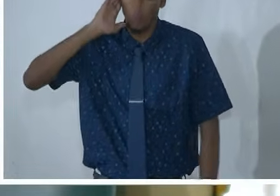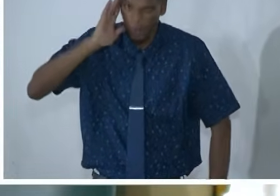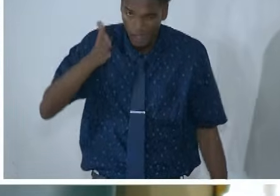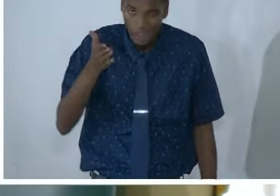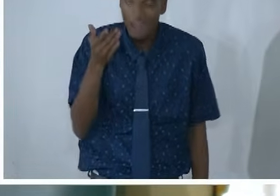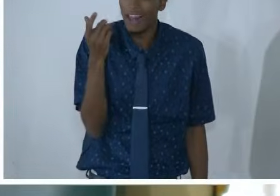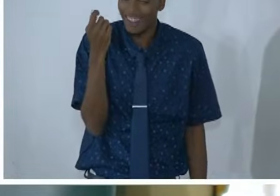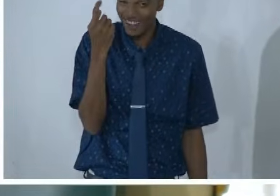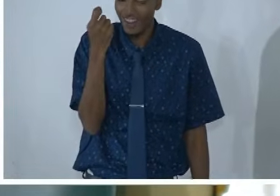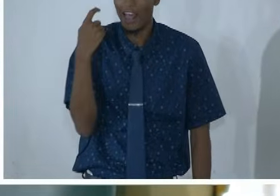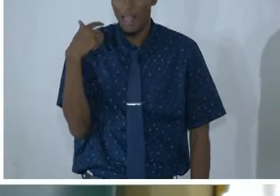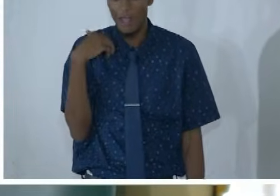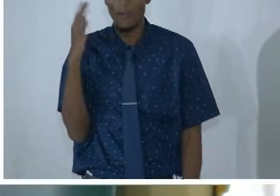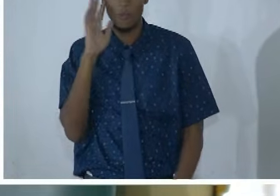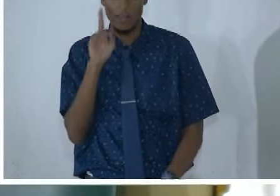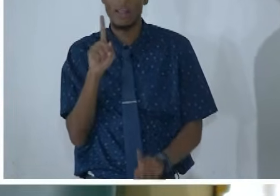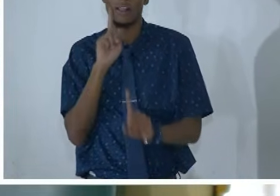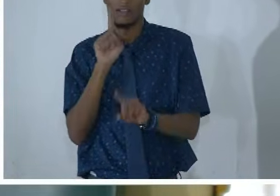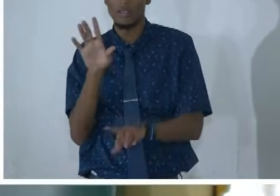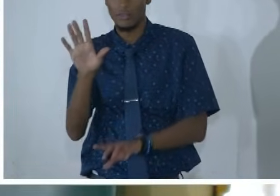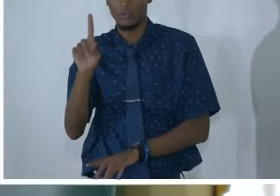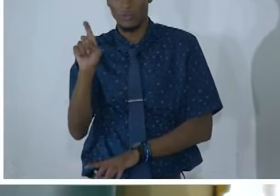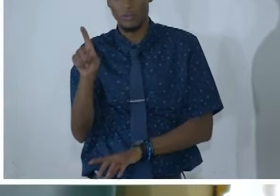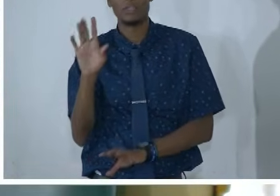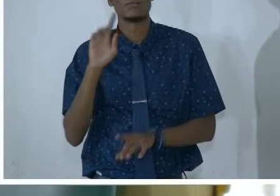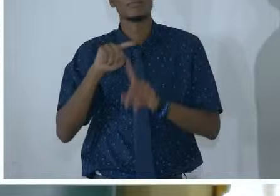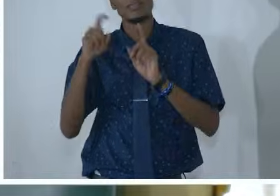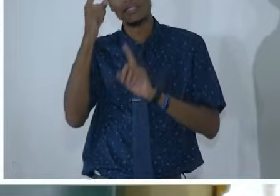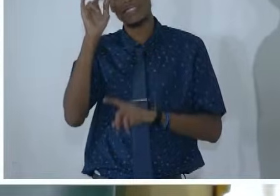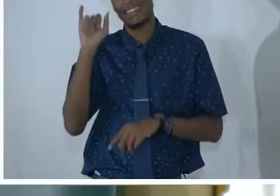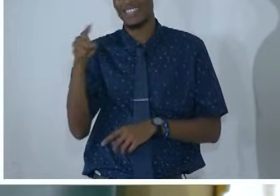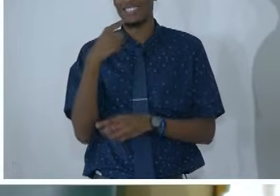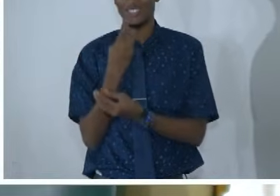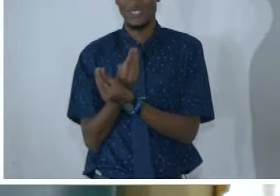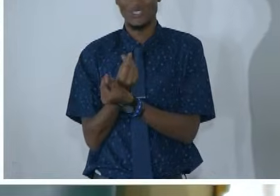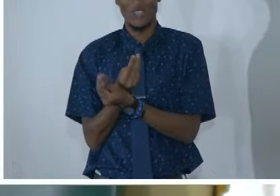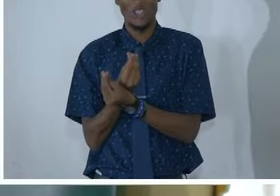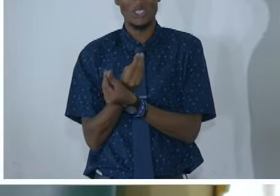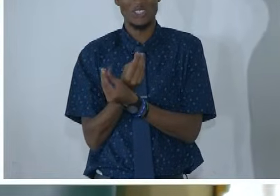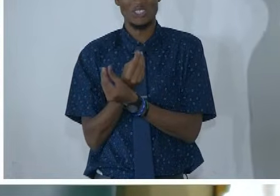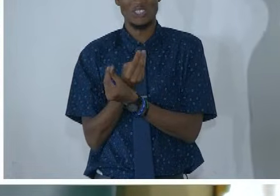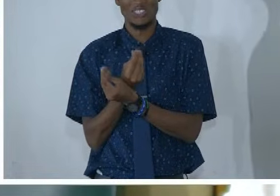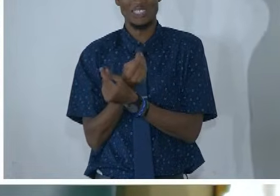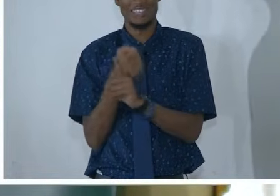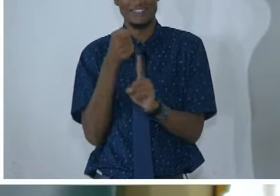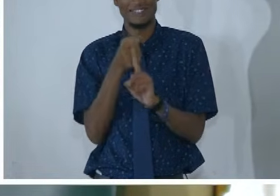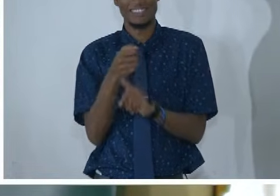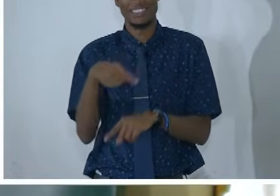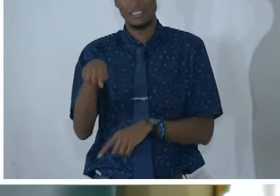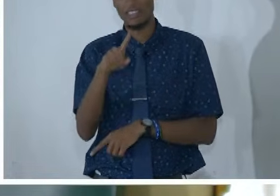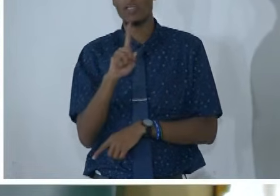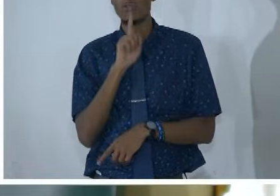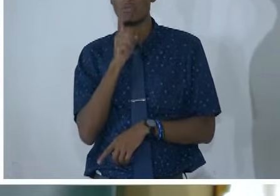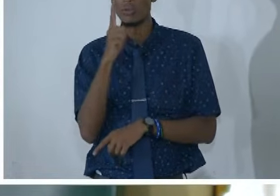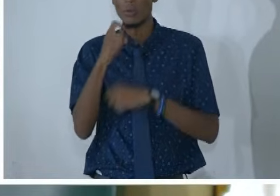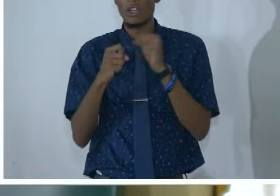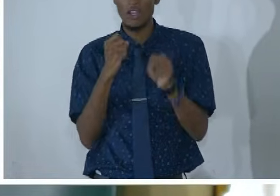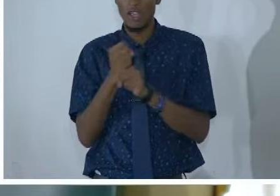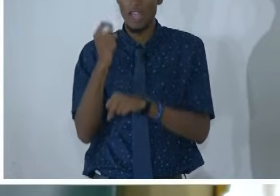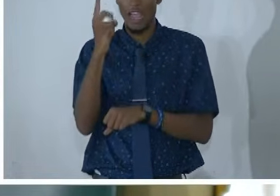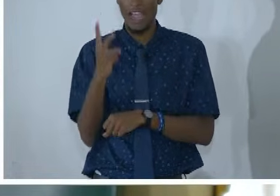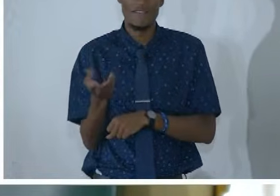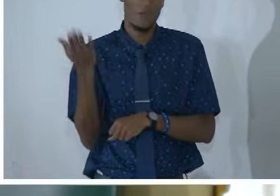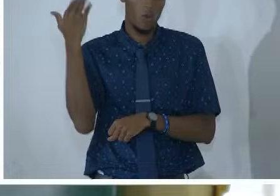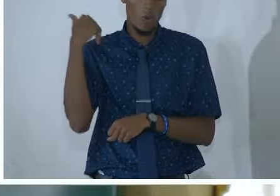and I'm coming into your question, so let me just finish. In relation to the dust, a year and a half ago, JISTV implemented